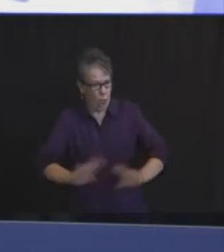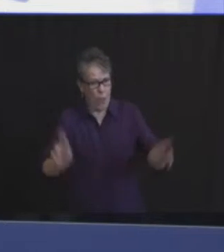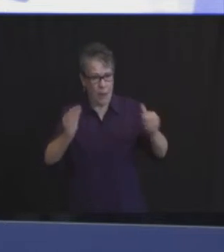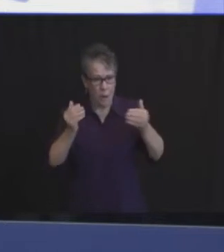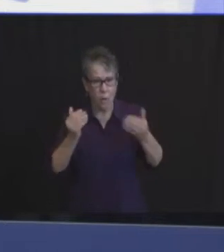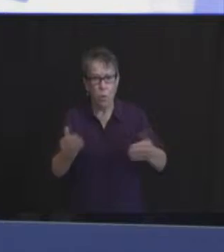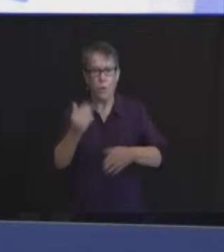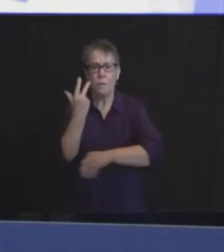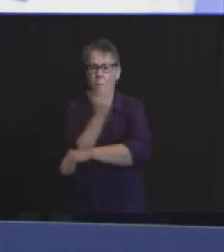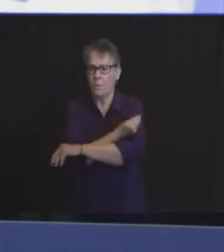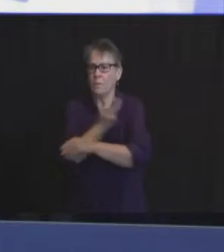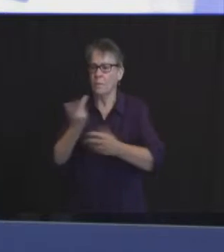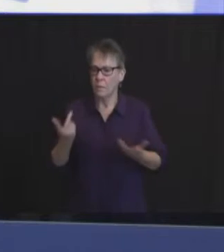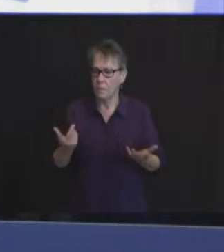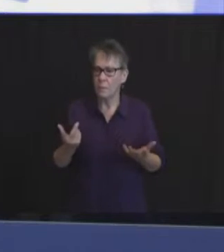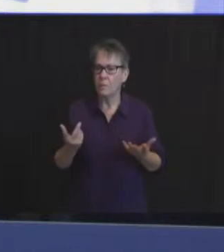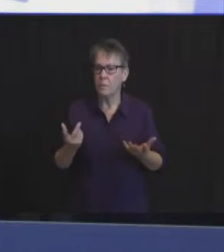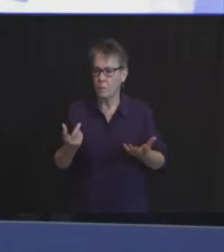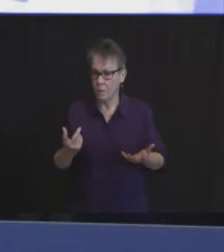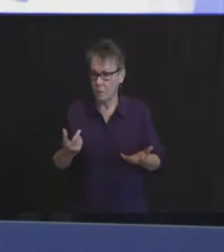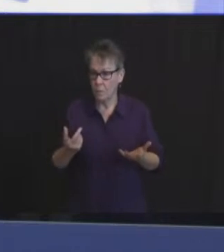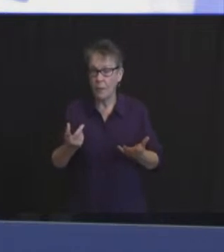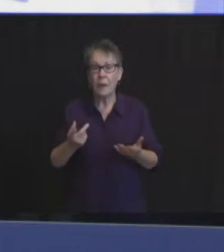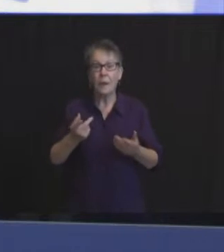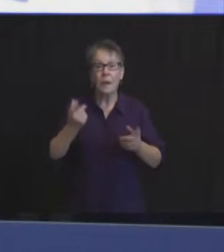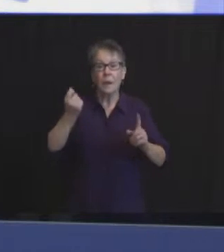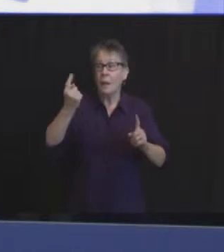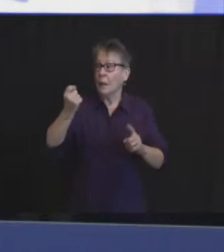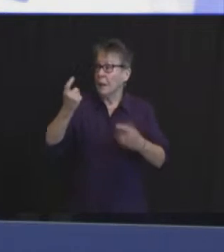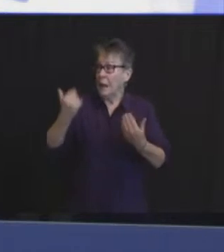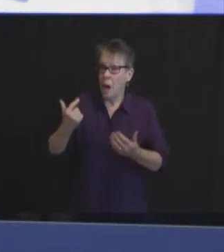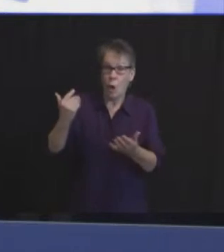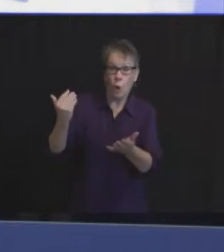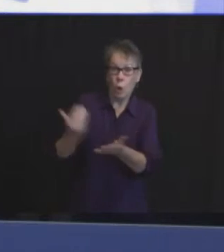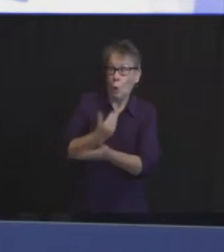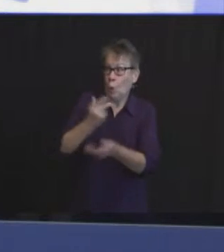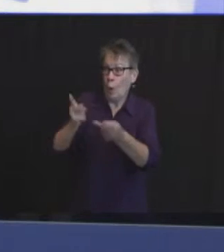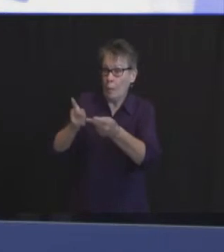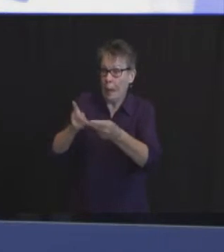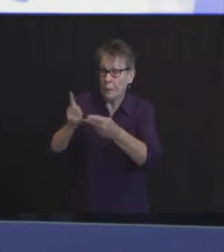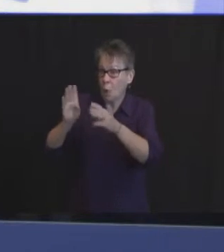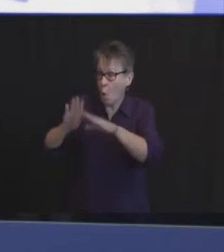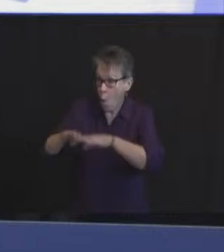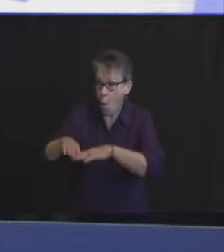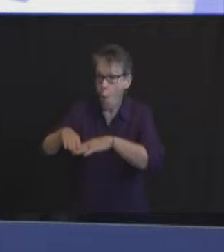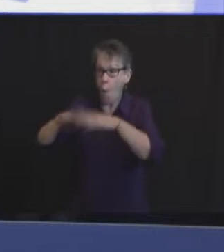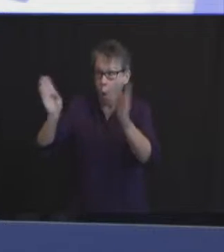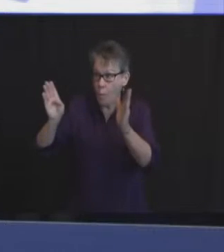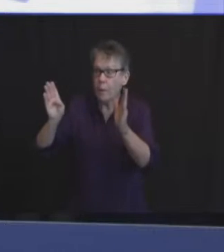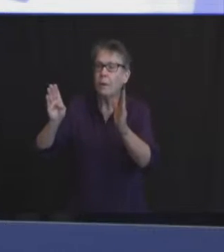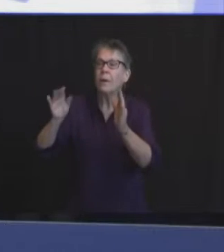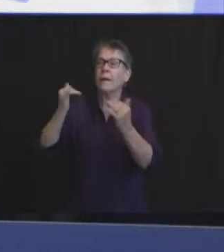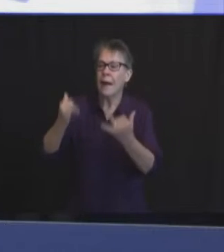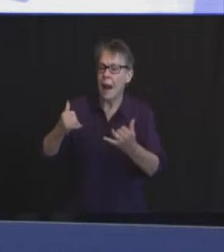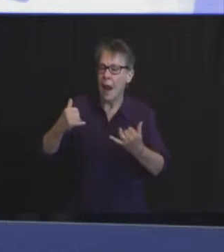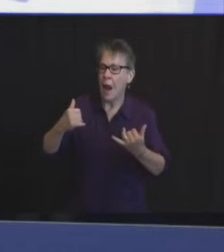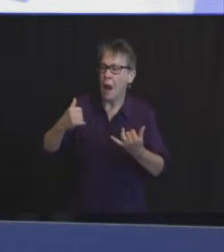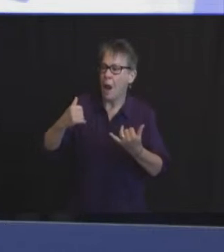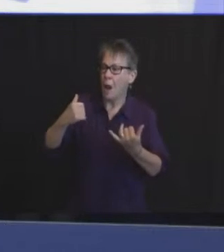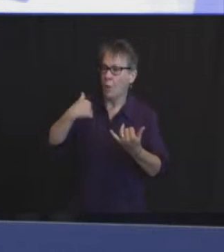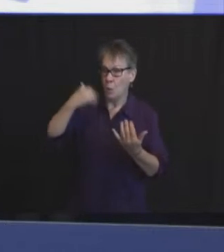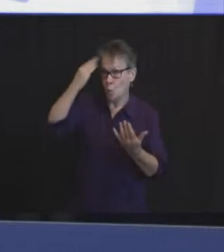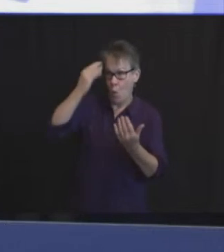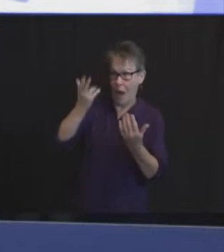our way to a better future. I do want to remind everyone, however, that because the demand for vaccine